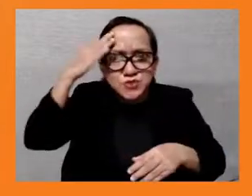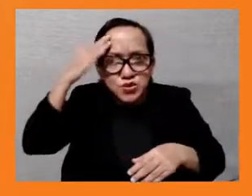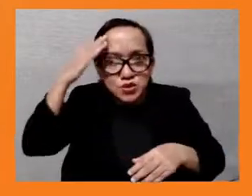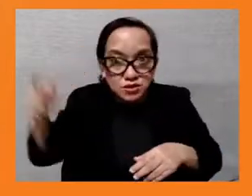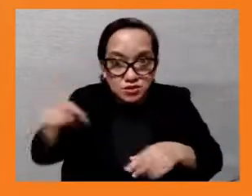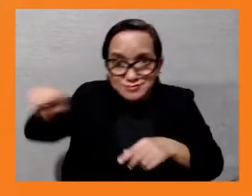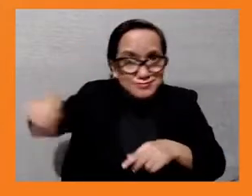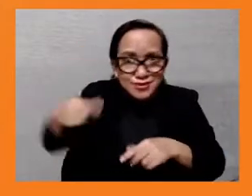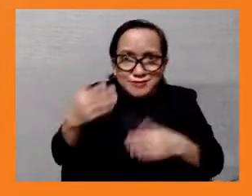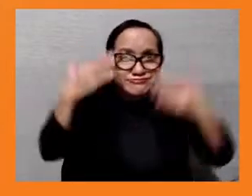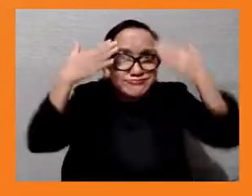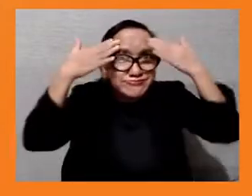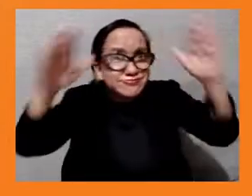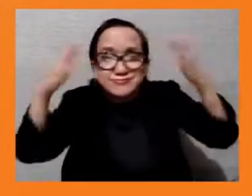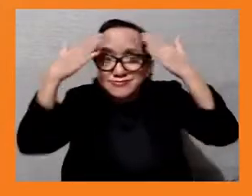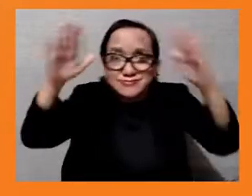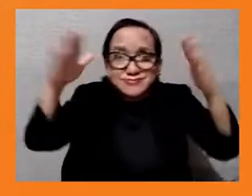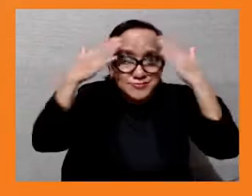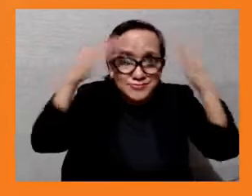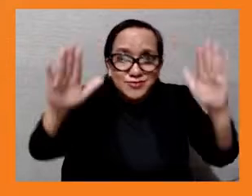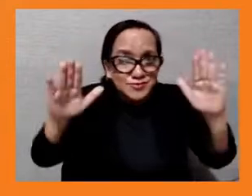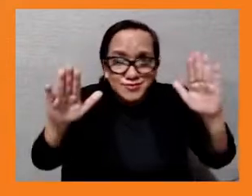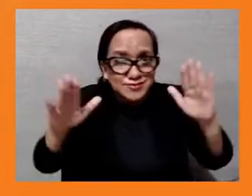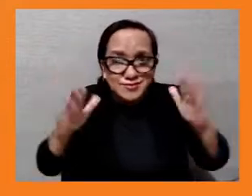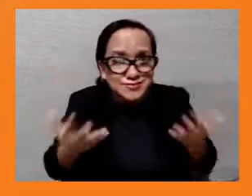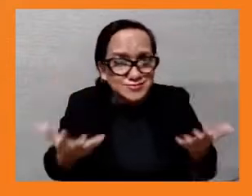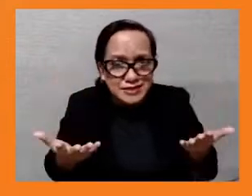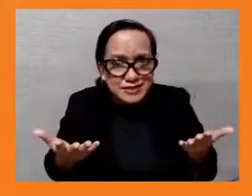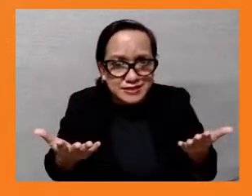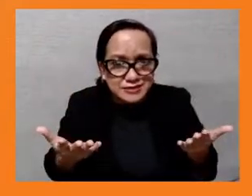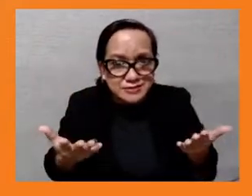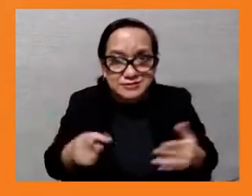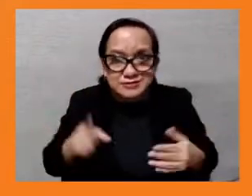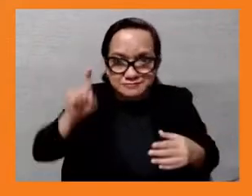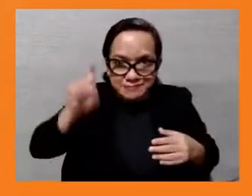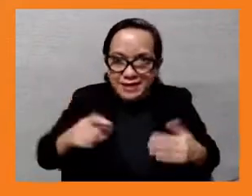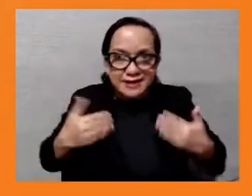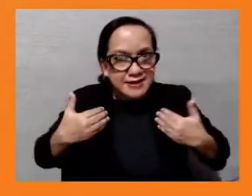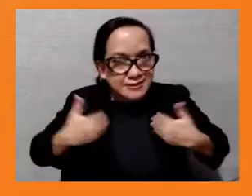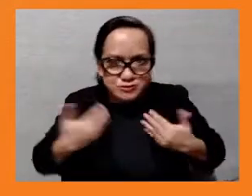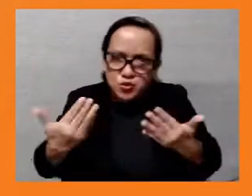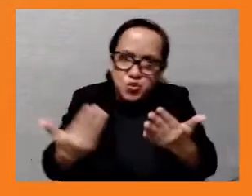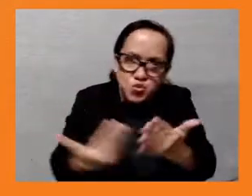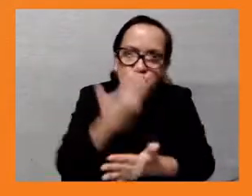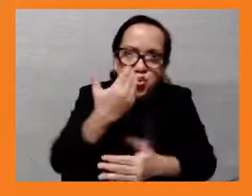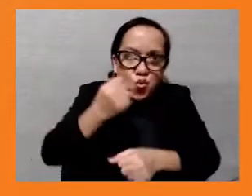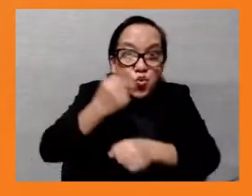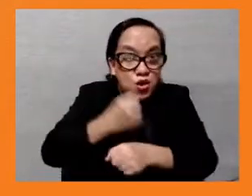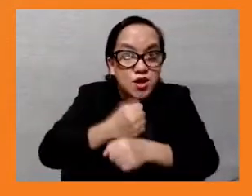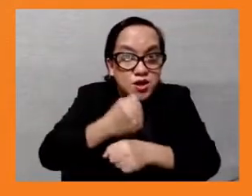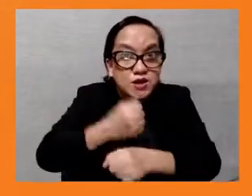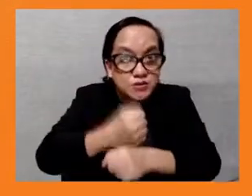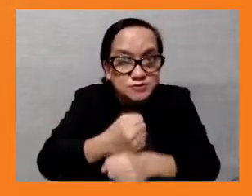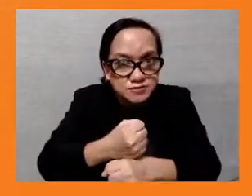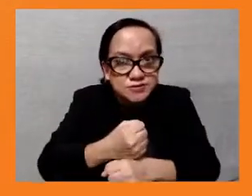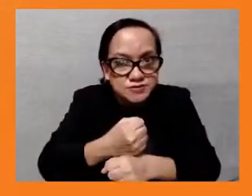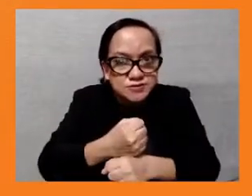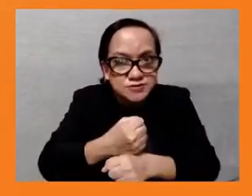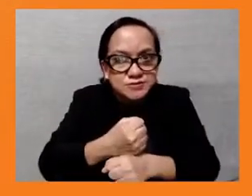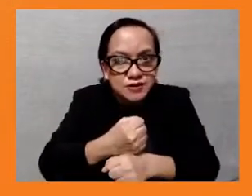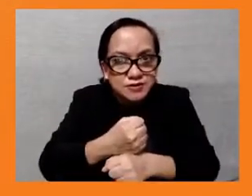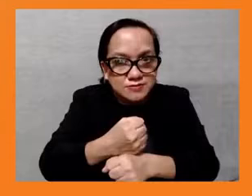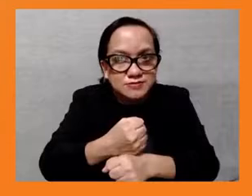report. And the report was not even presented by the expert himself, but by an OSPF representative, which is